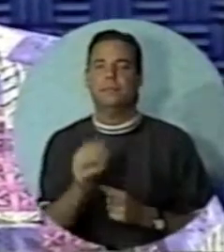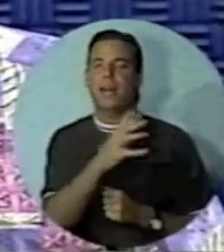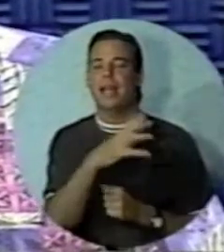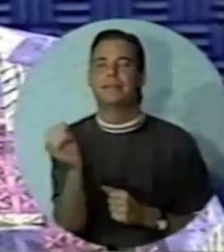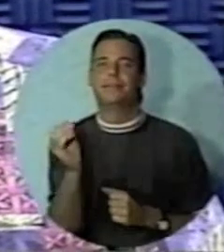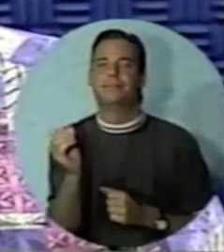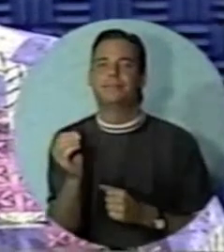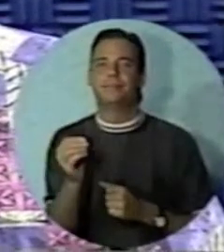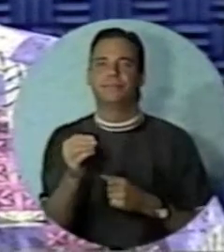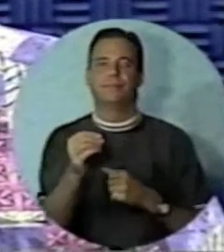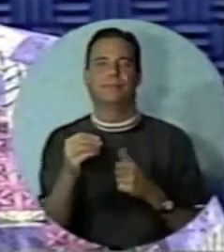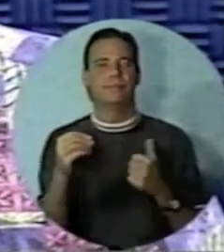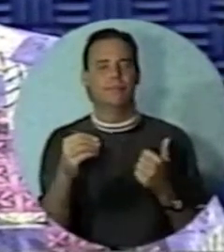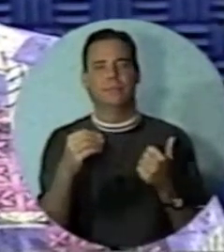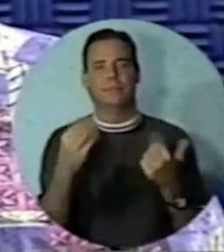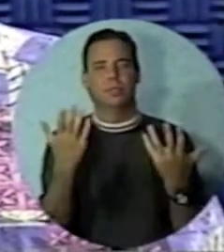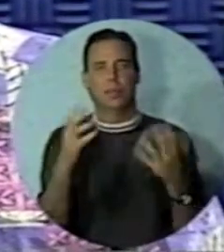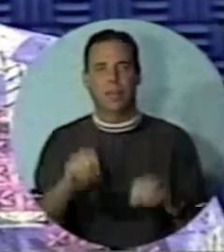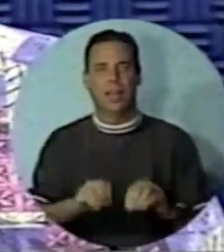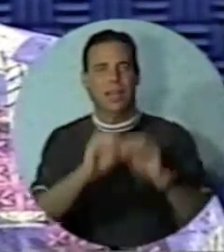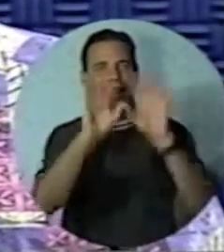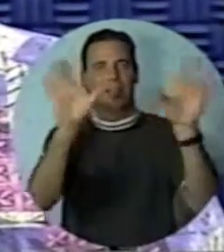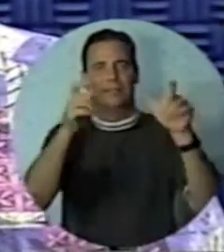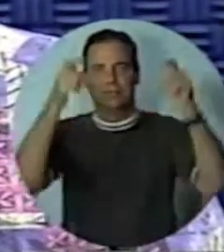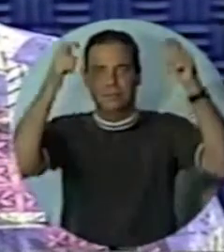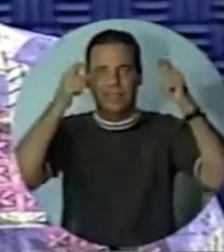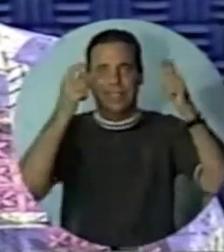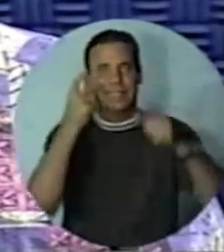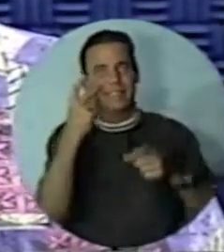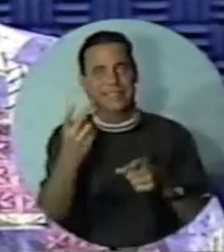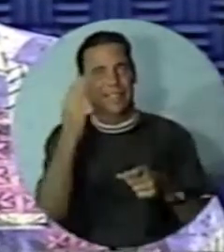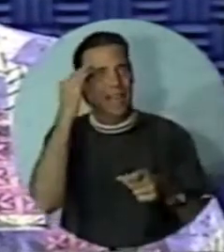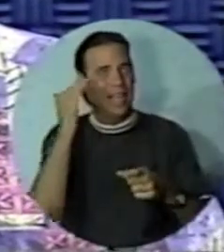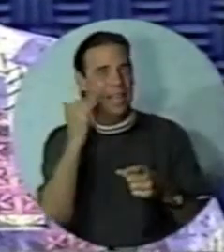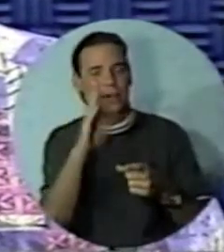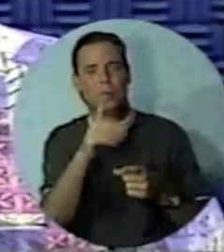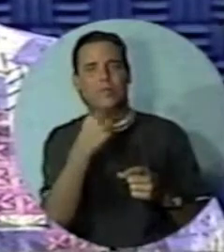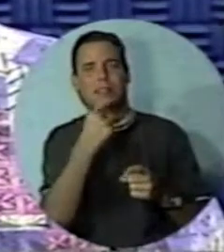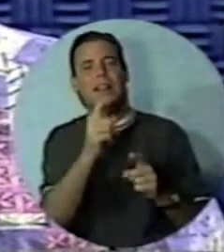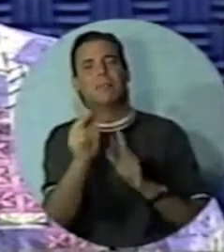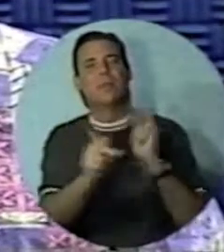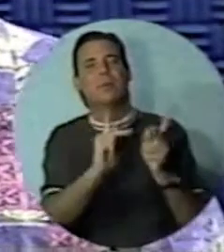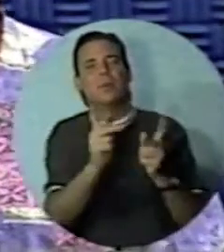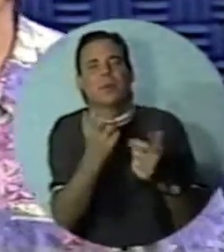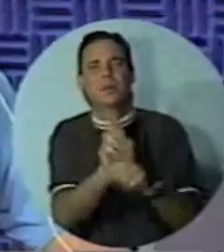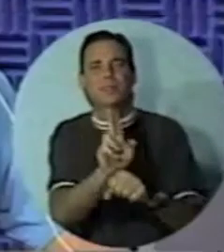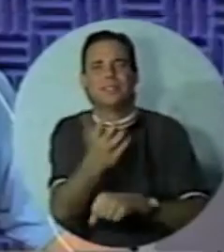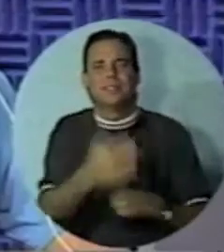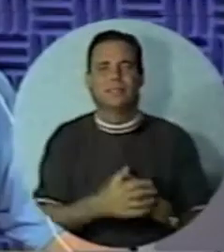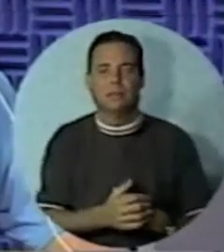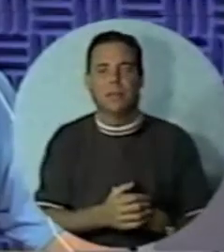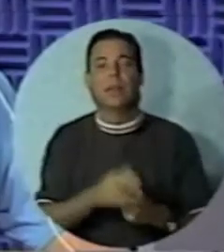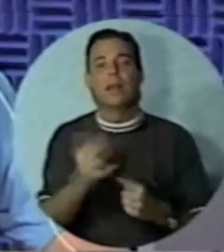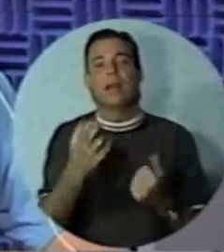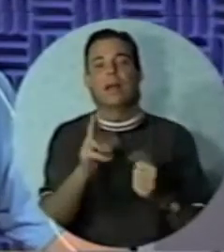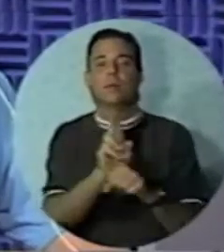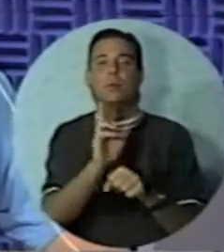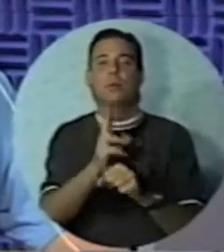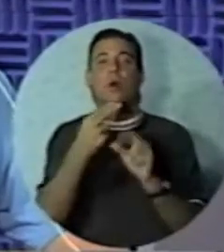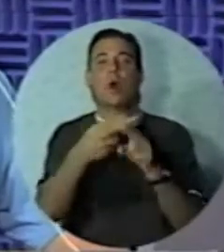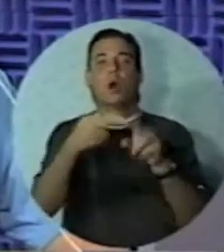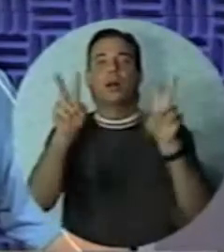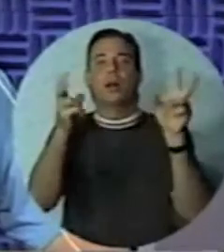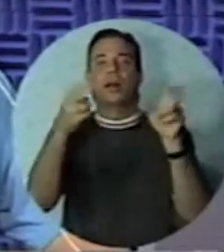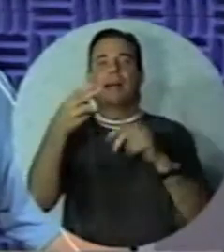since it's so apparent on your head, maybe we should just start. Would you tell folks, what are you wearing? Okay, I'm wearing what's called a headmaster.